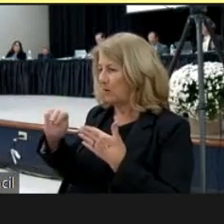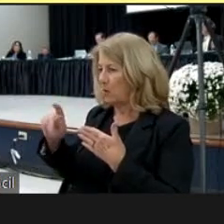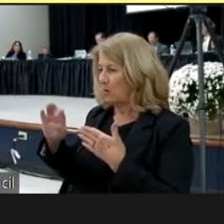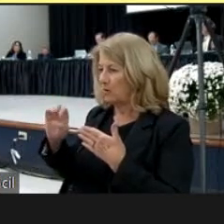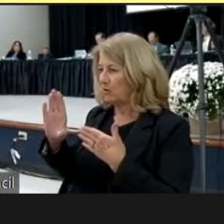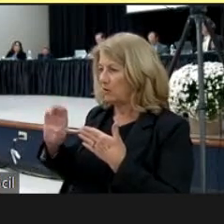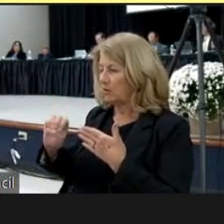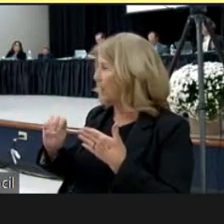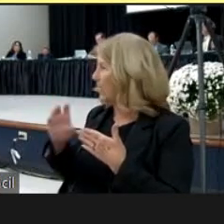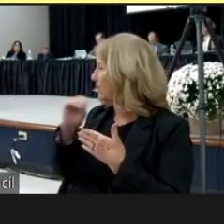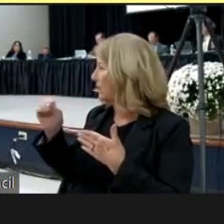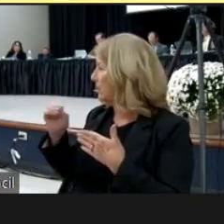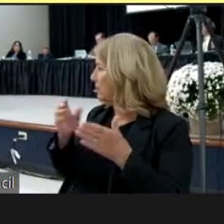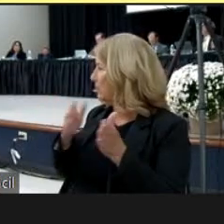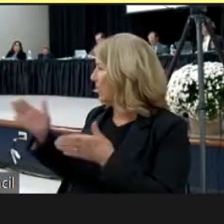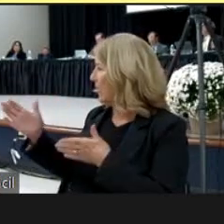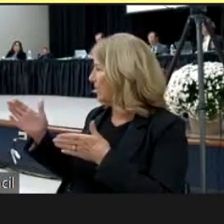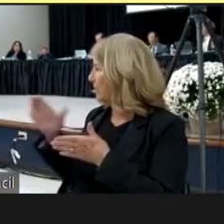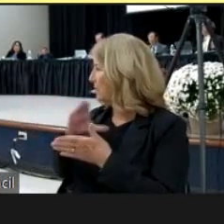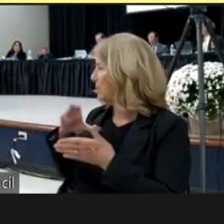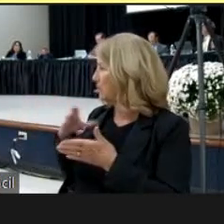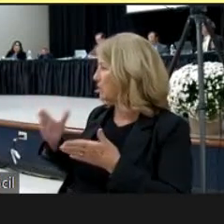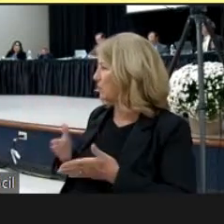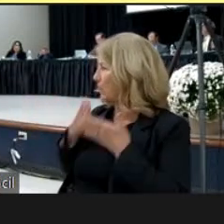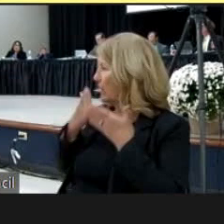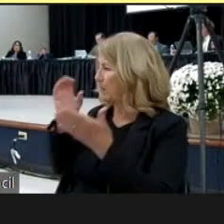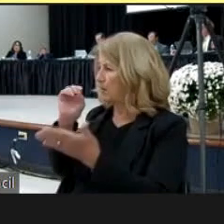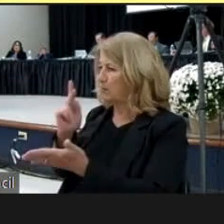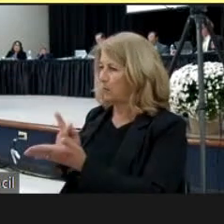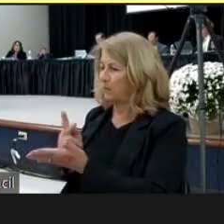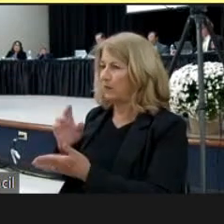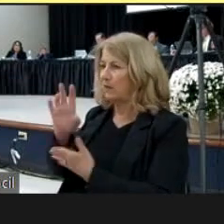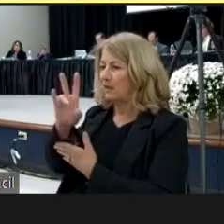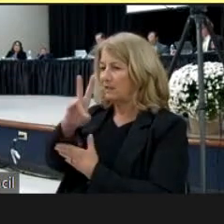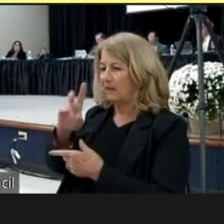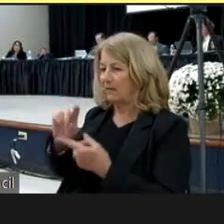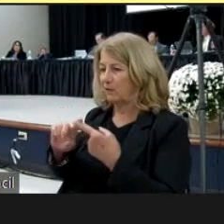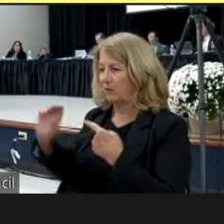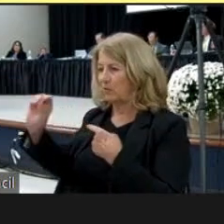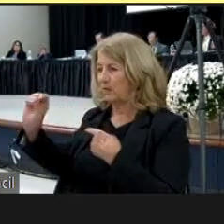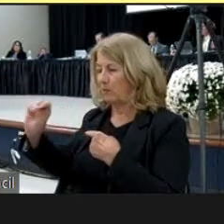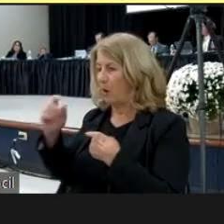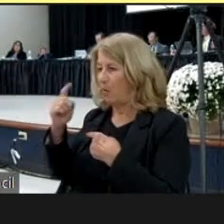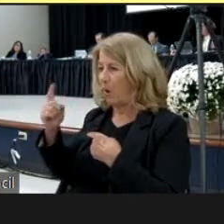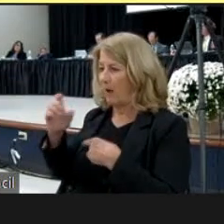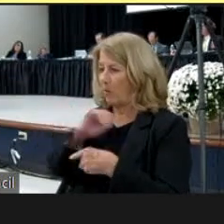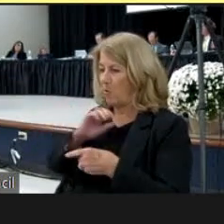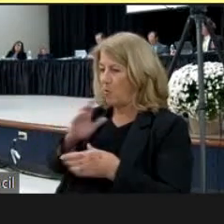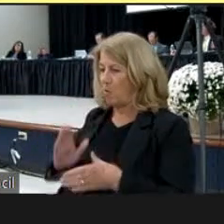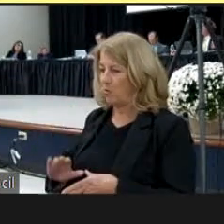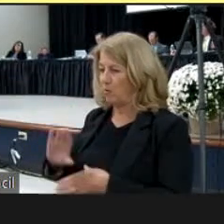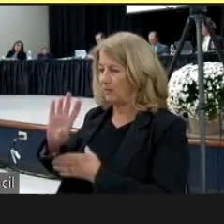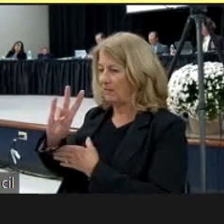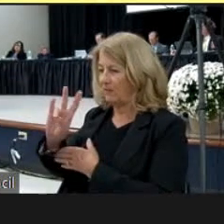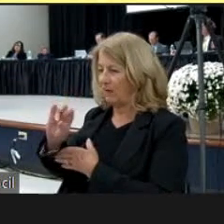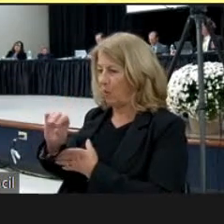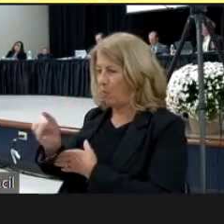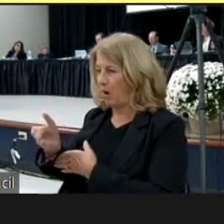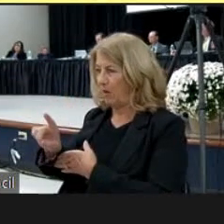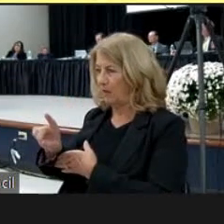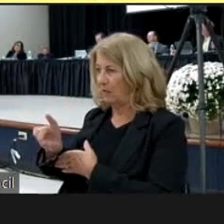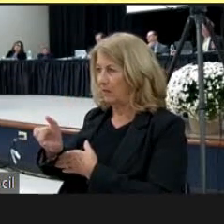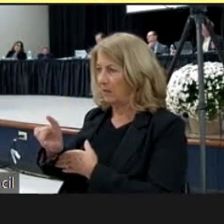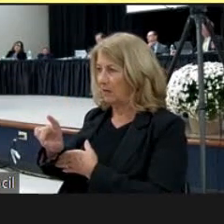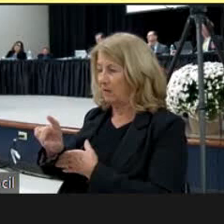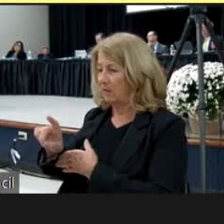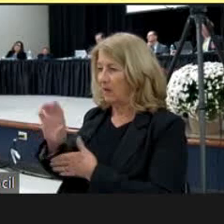Plan Commission recommended approval 7-0. We did, one of the owners at 1701, which